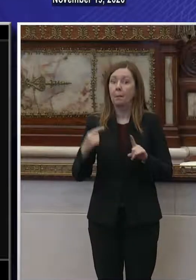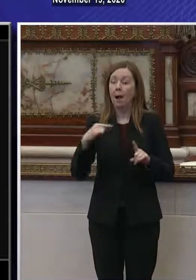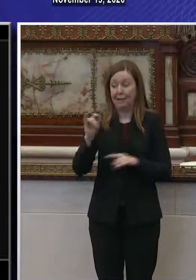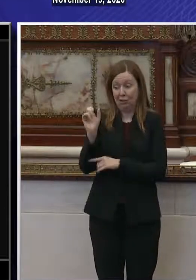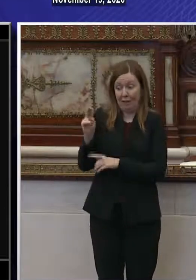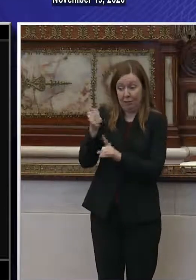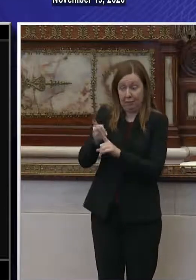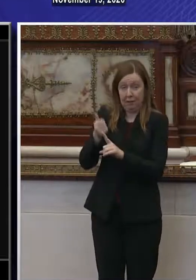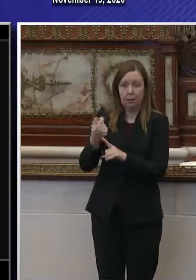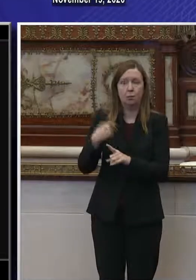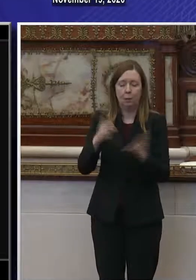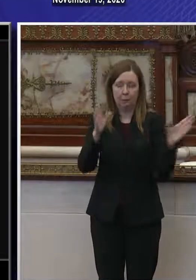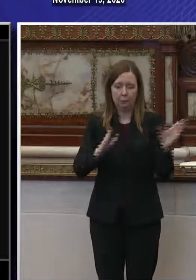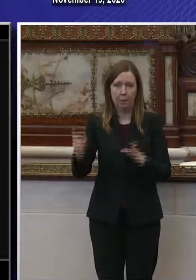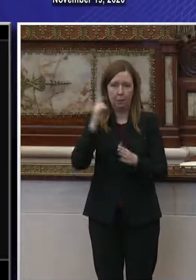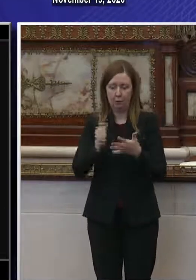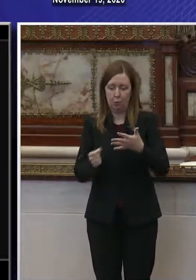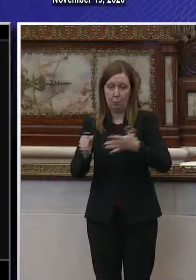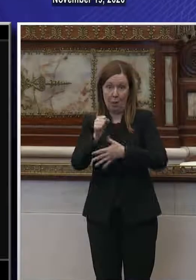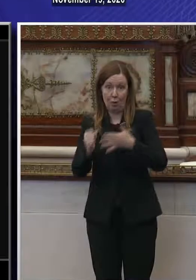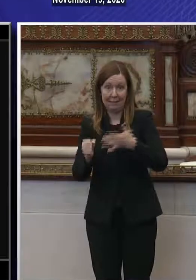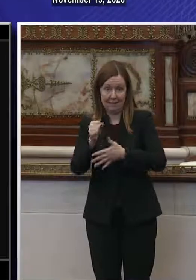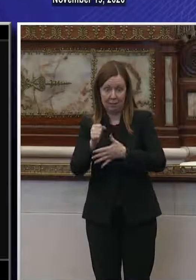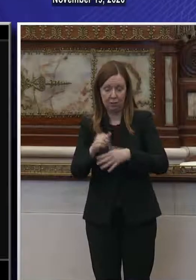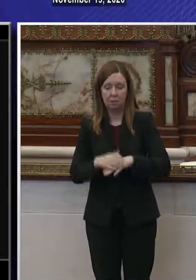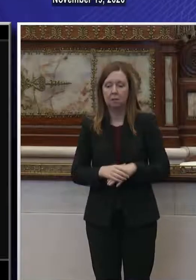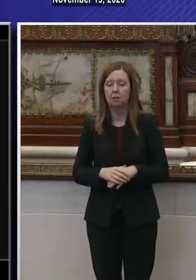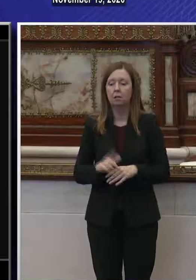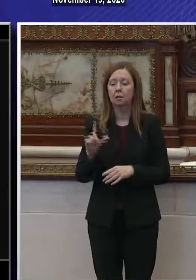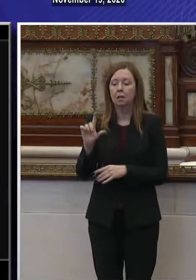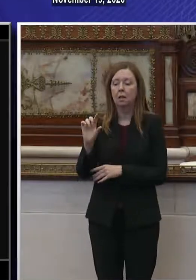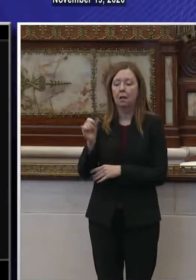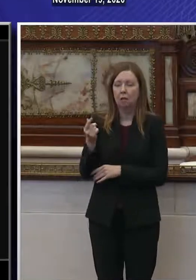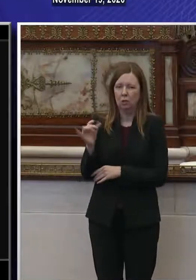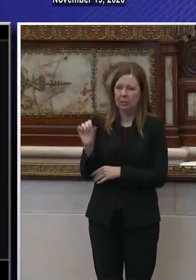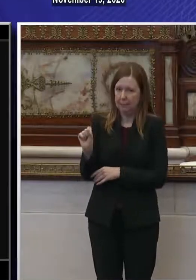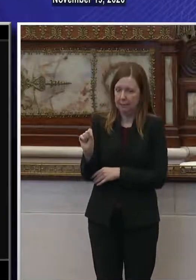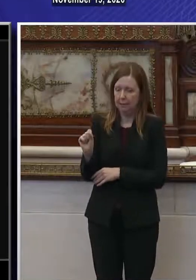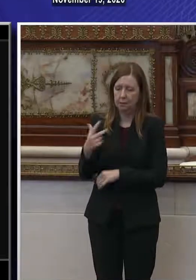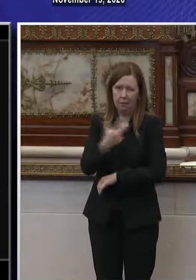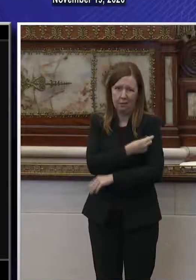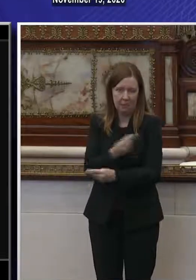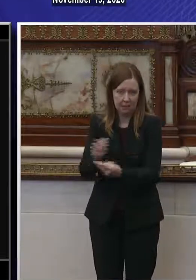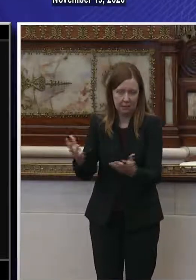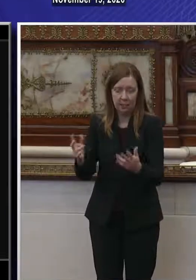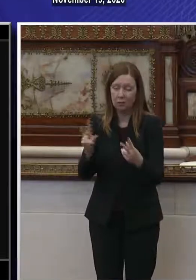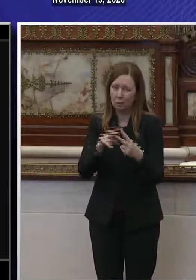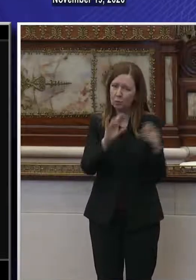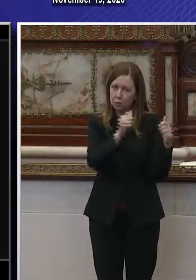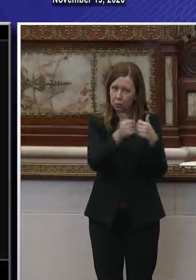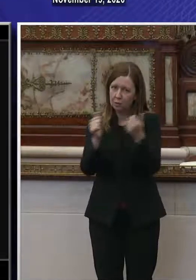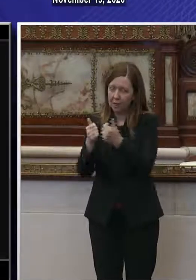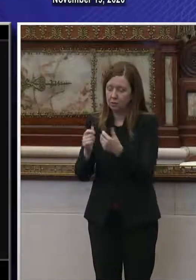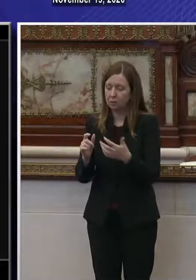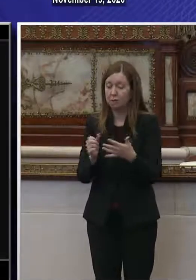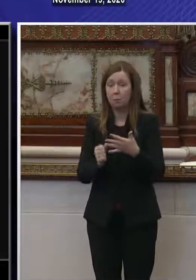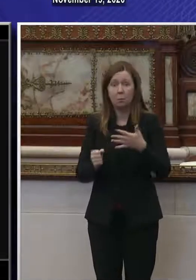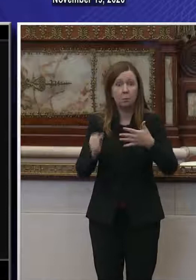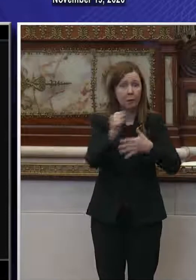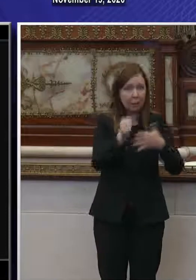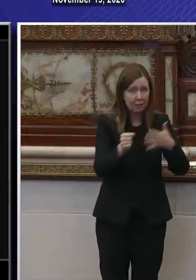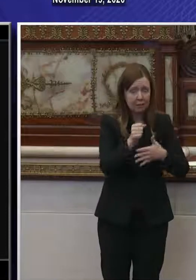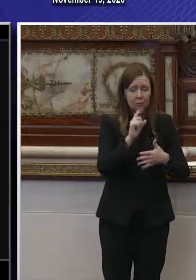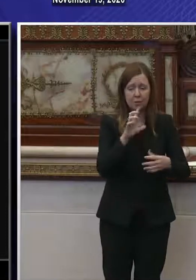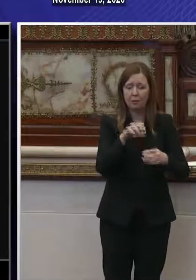now for prioritization and logistics of vaccination, and those are the two challenges. Prioritization